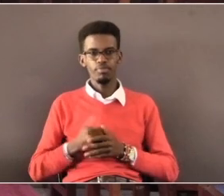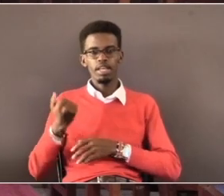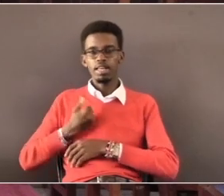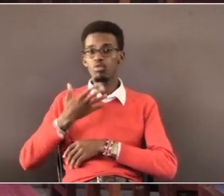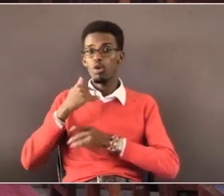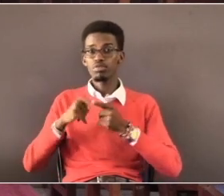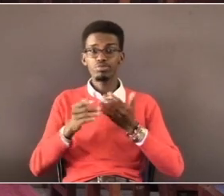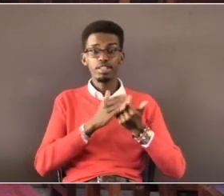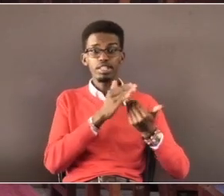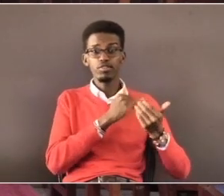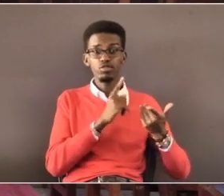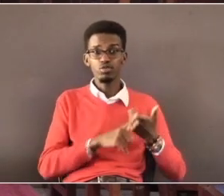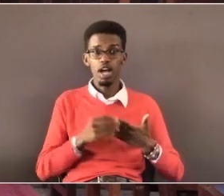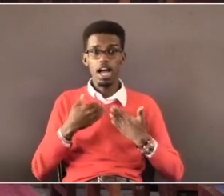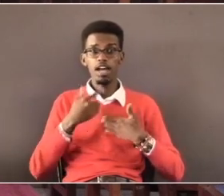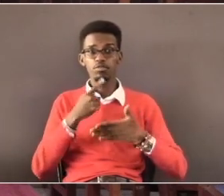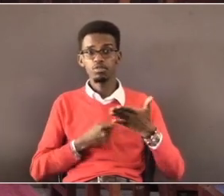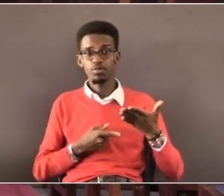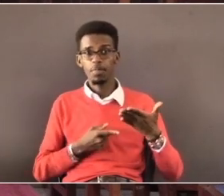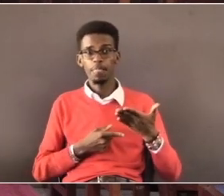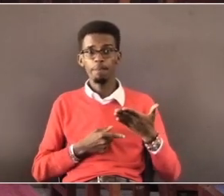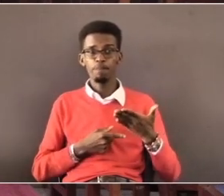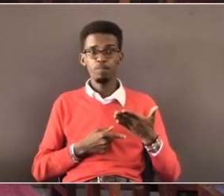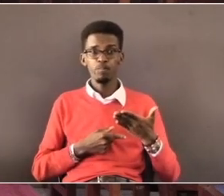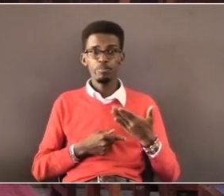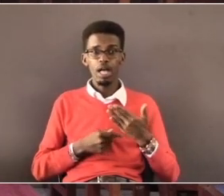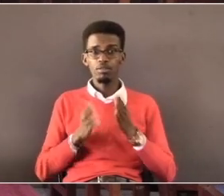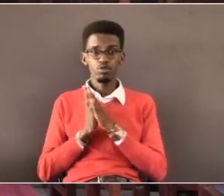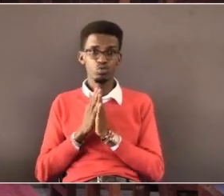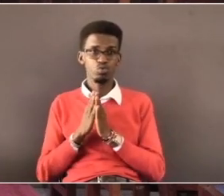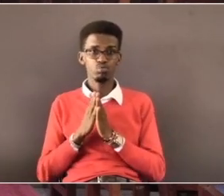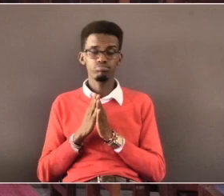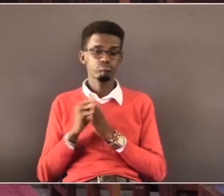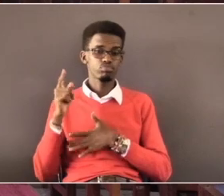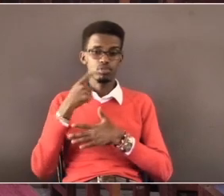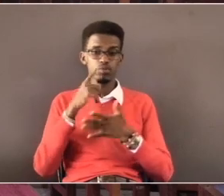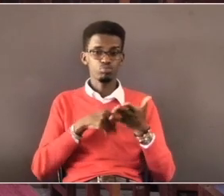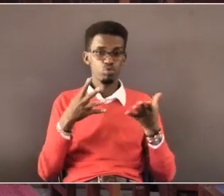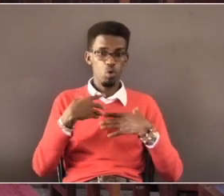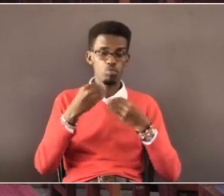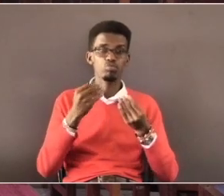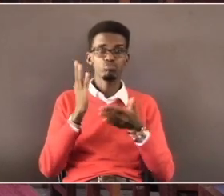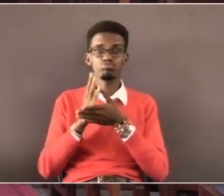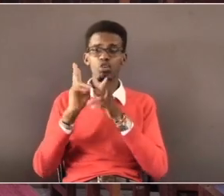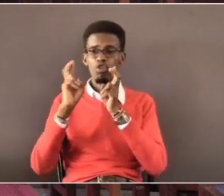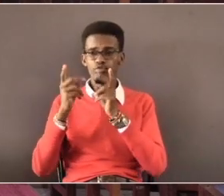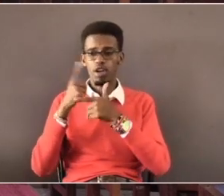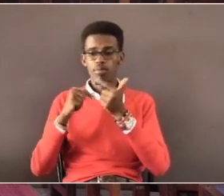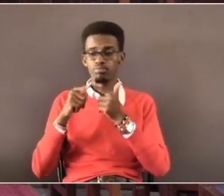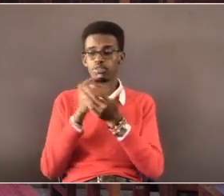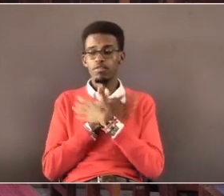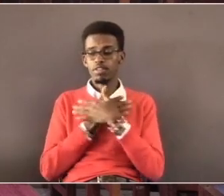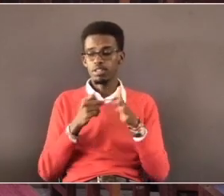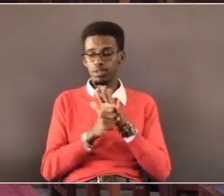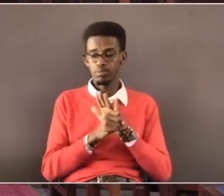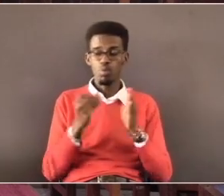to be treated, you want to have tales to tell of where you went, of which is another topic when it comes to friendships, like